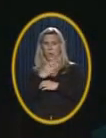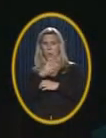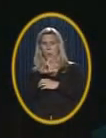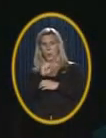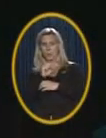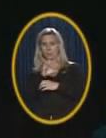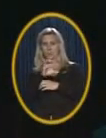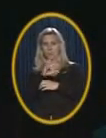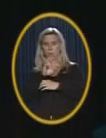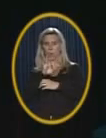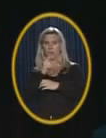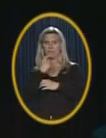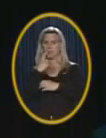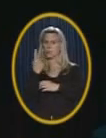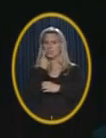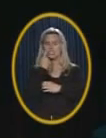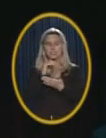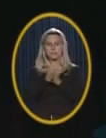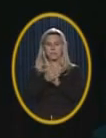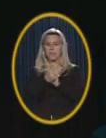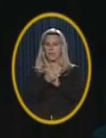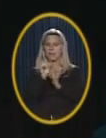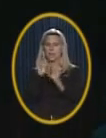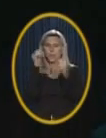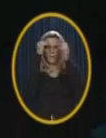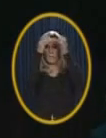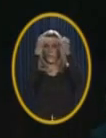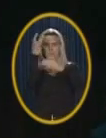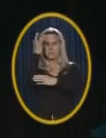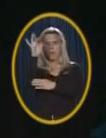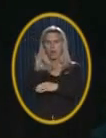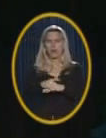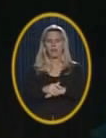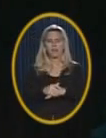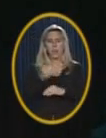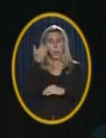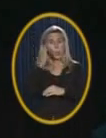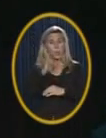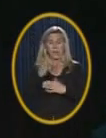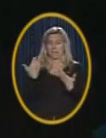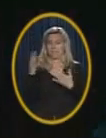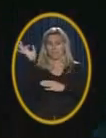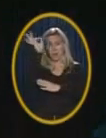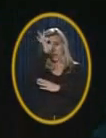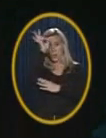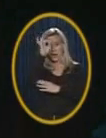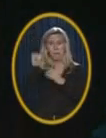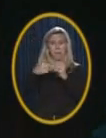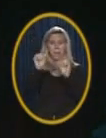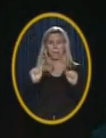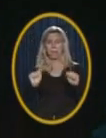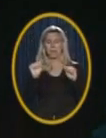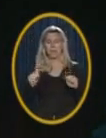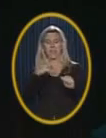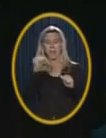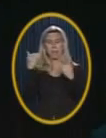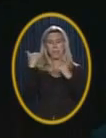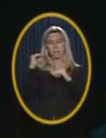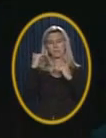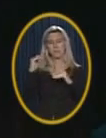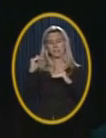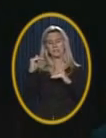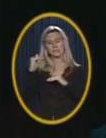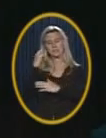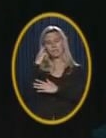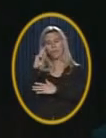infinitely smarter. Now, what didn't we know when we flew? Well, we didn't have any idea about the capabilities and limitations of